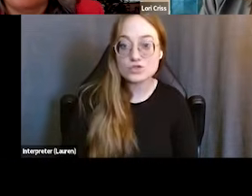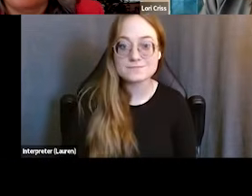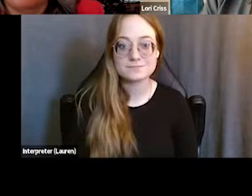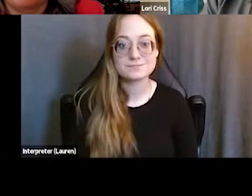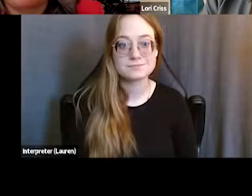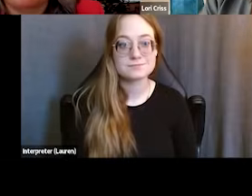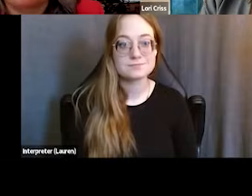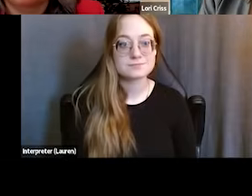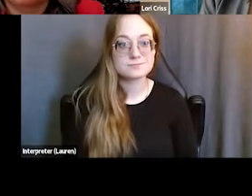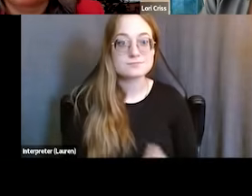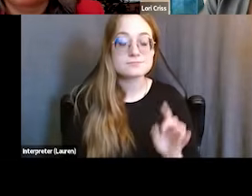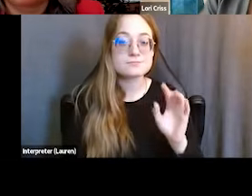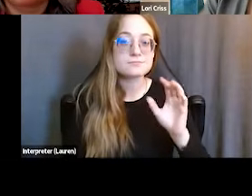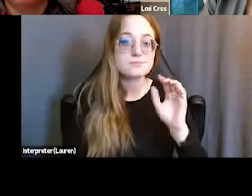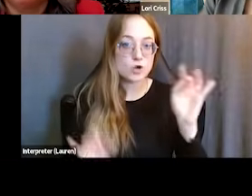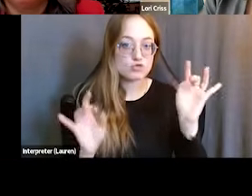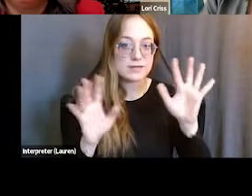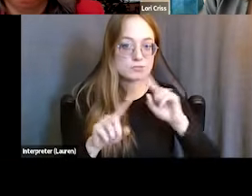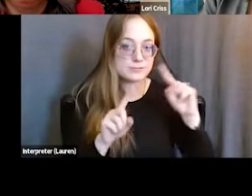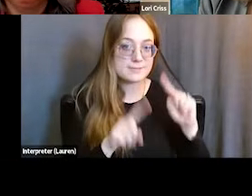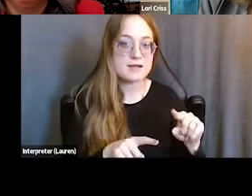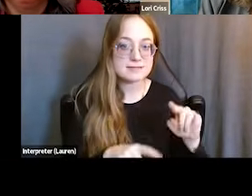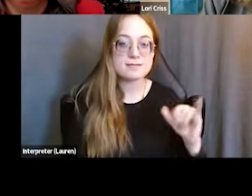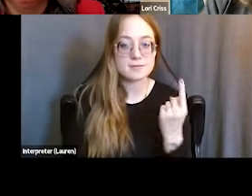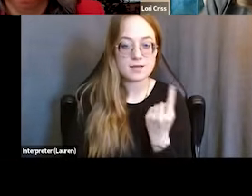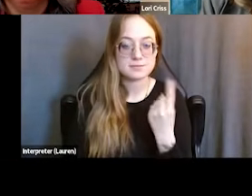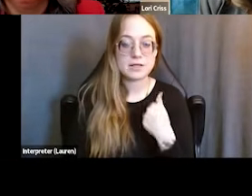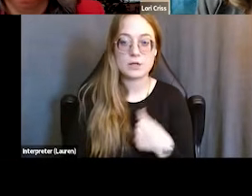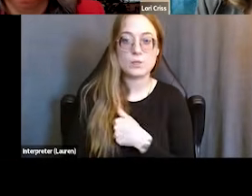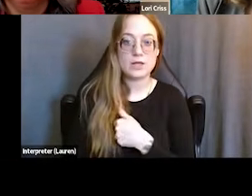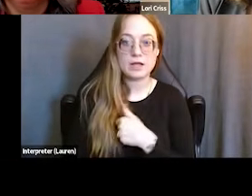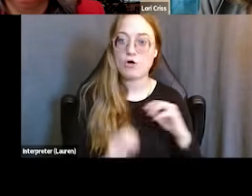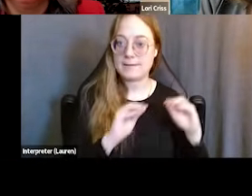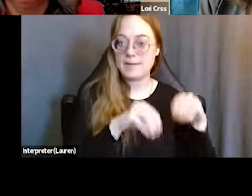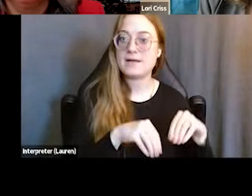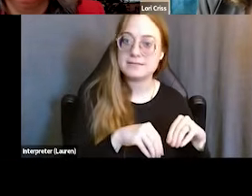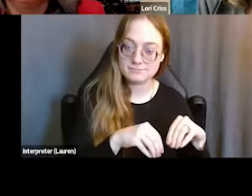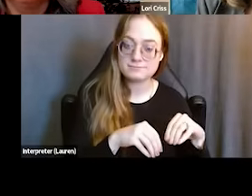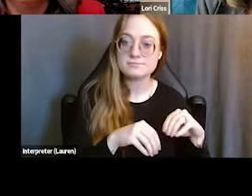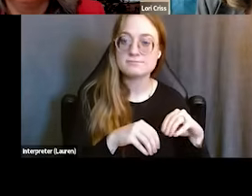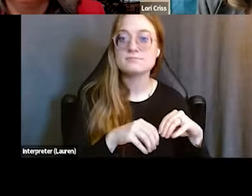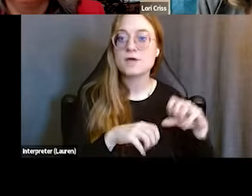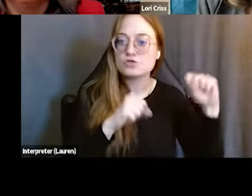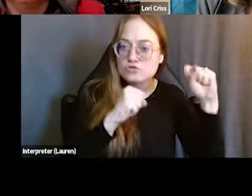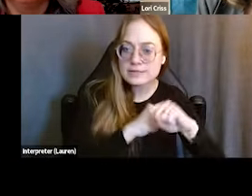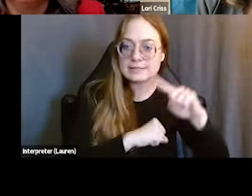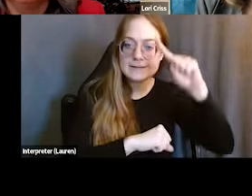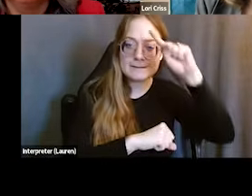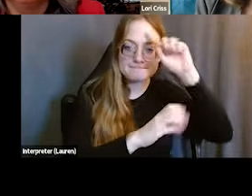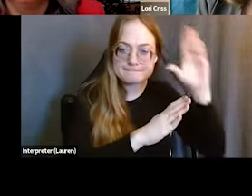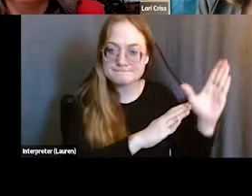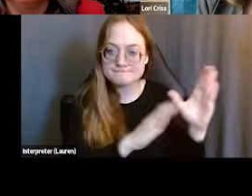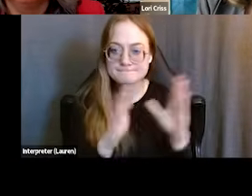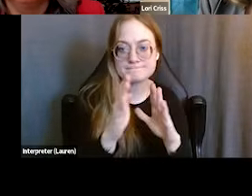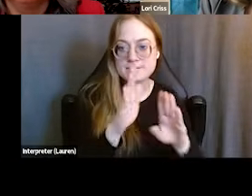Crisis response is something that we are implementing in a strategic, coordinated planning and